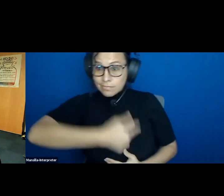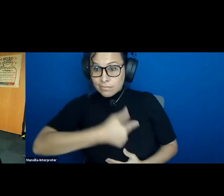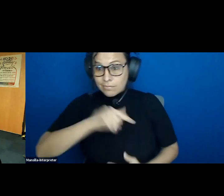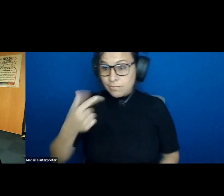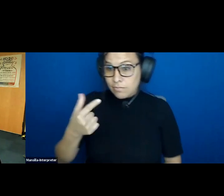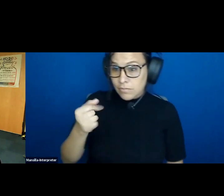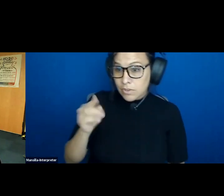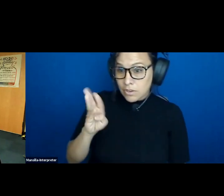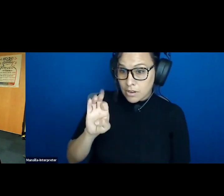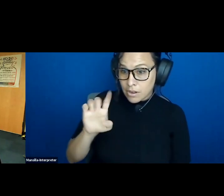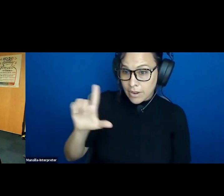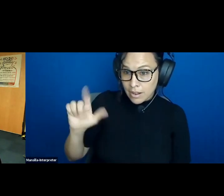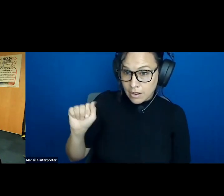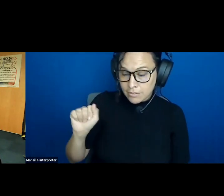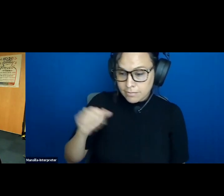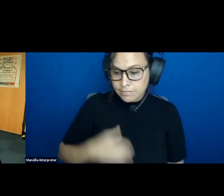Gabriela.